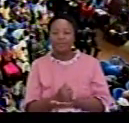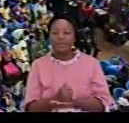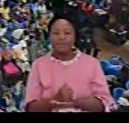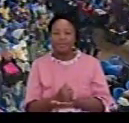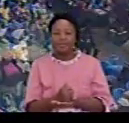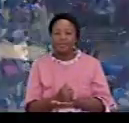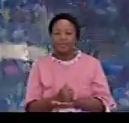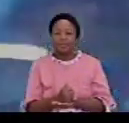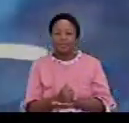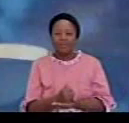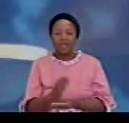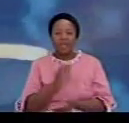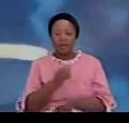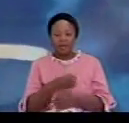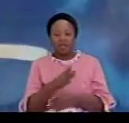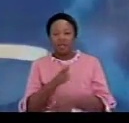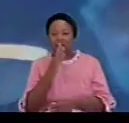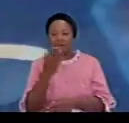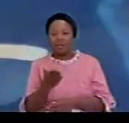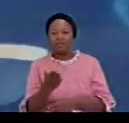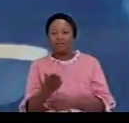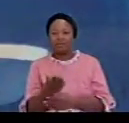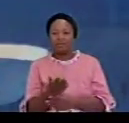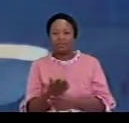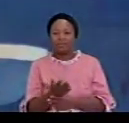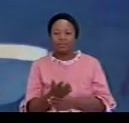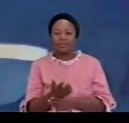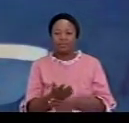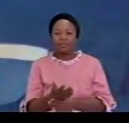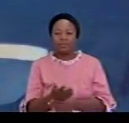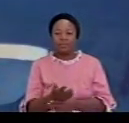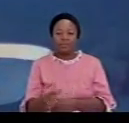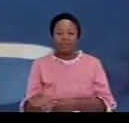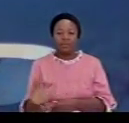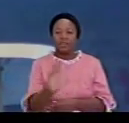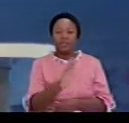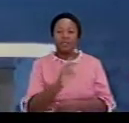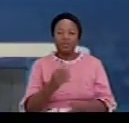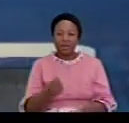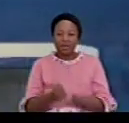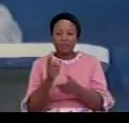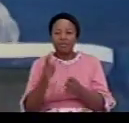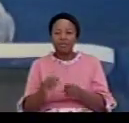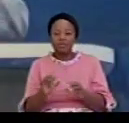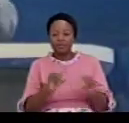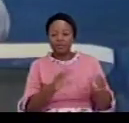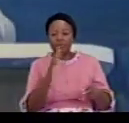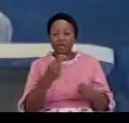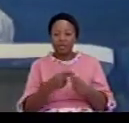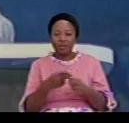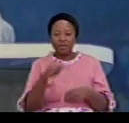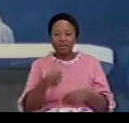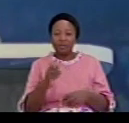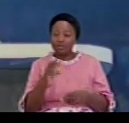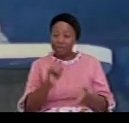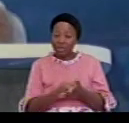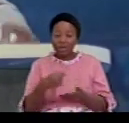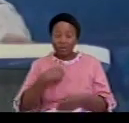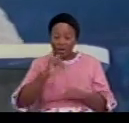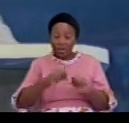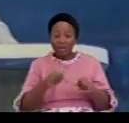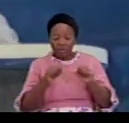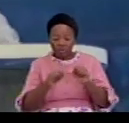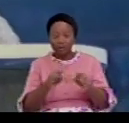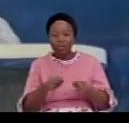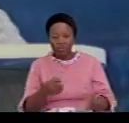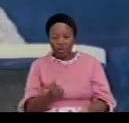Our counselors are there. They'll help you put the names down so that we can keep on helping